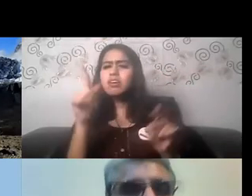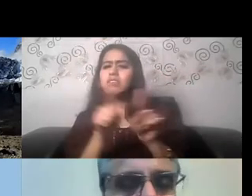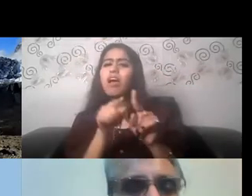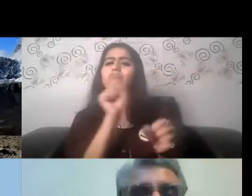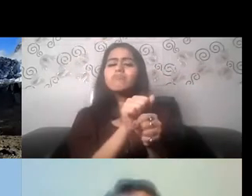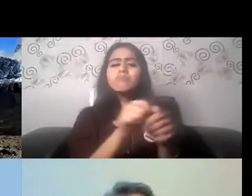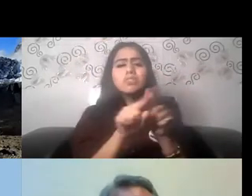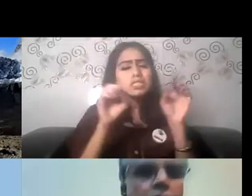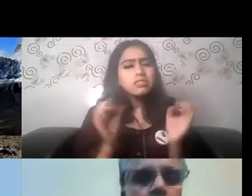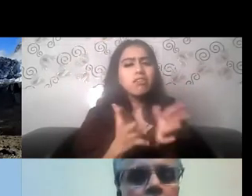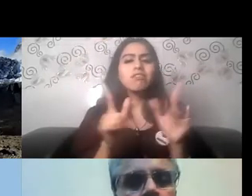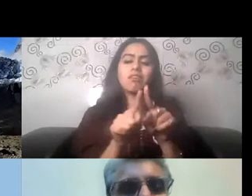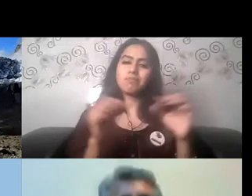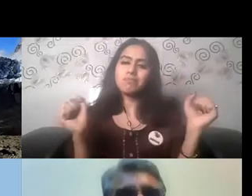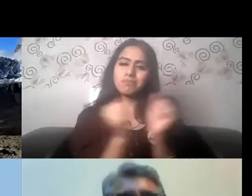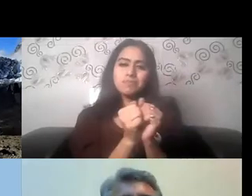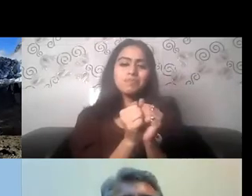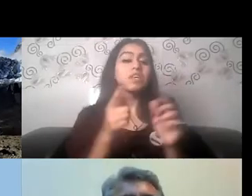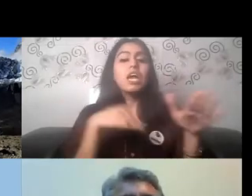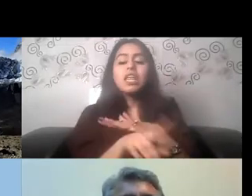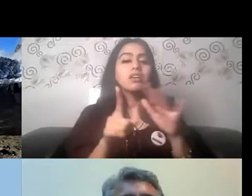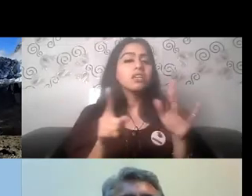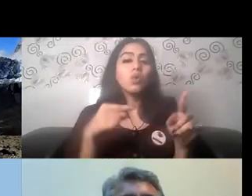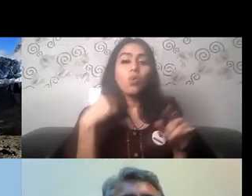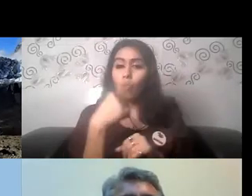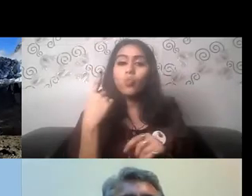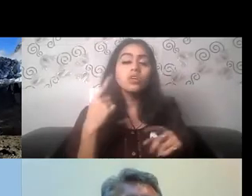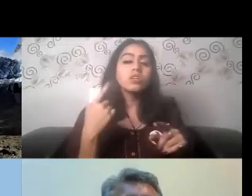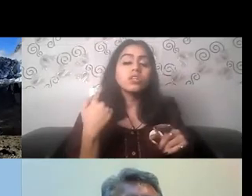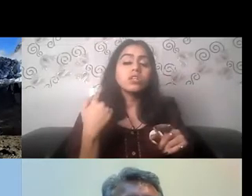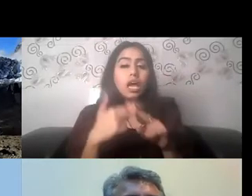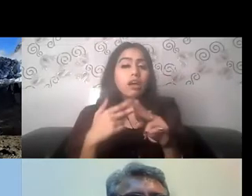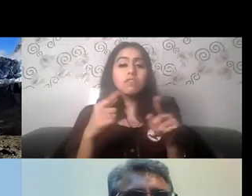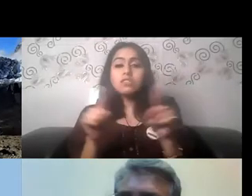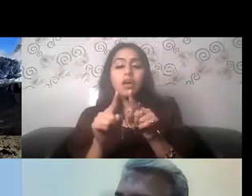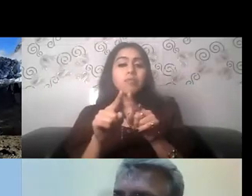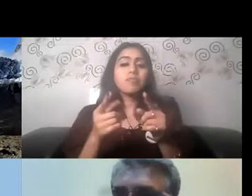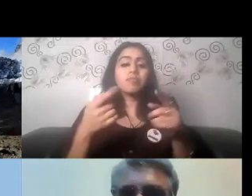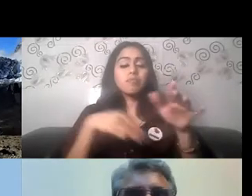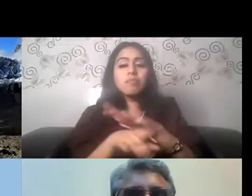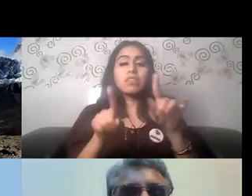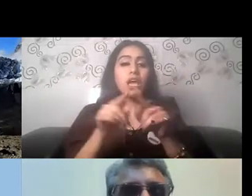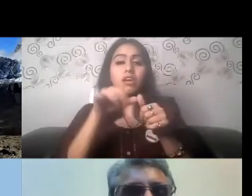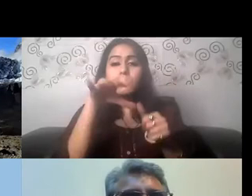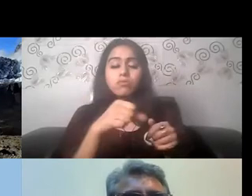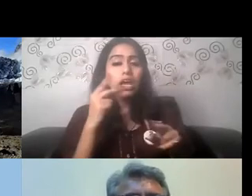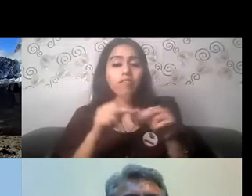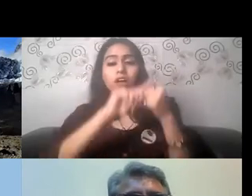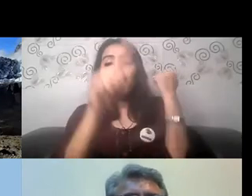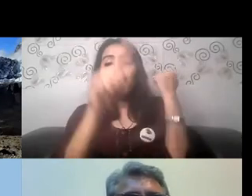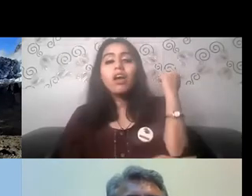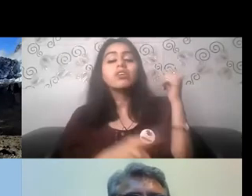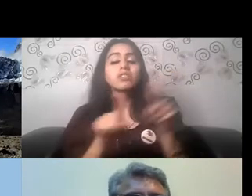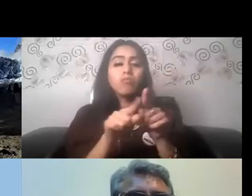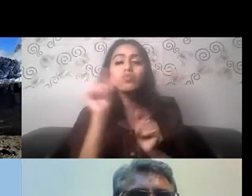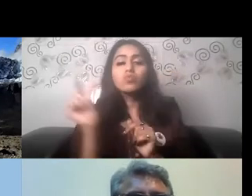things in a more mature way, so that people aren't going to be just patching on accessibility at the end, which we all know